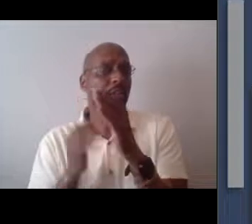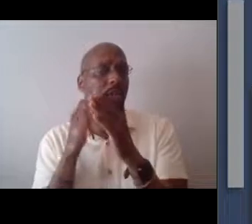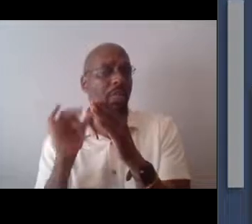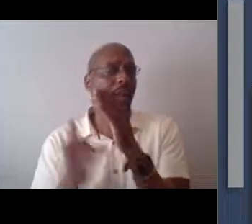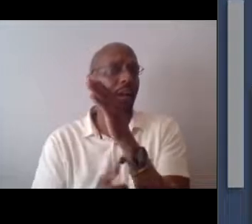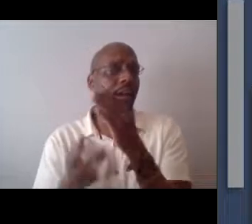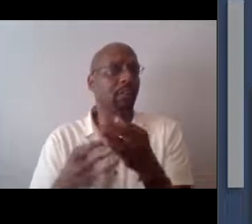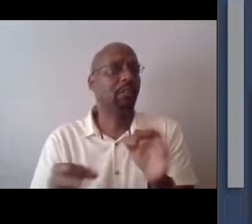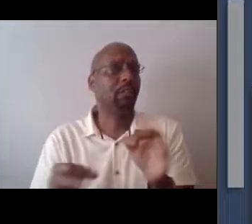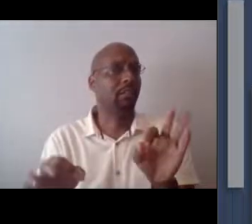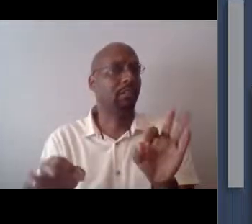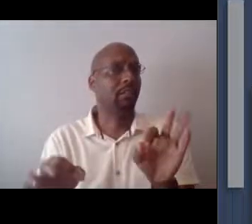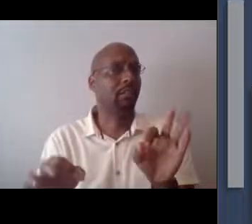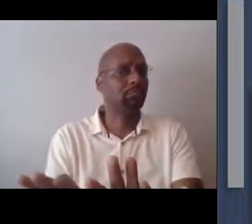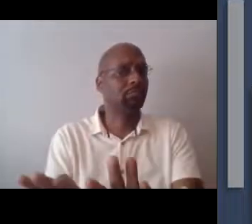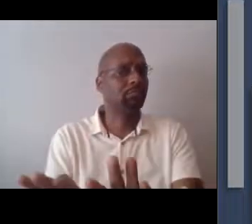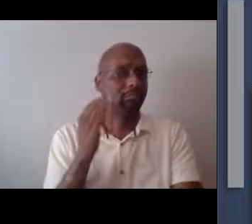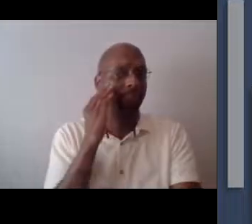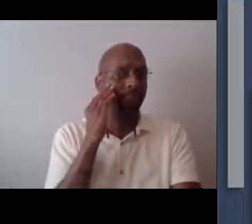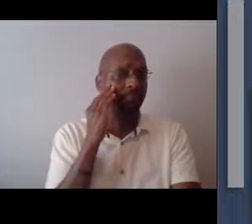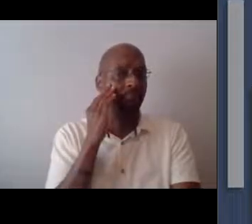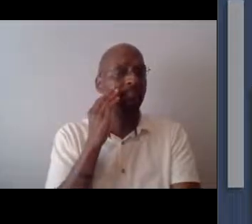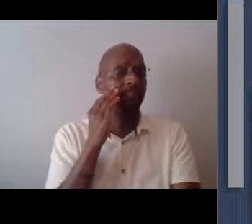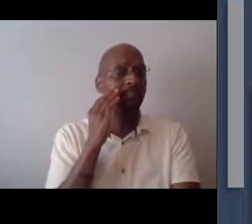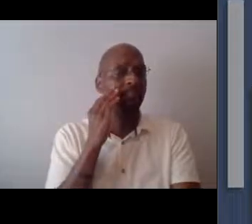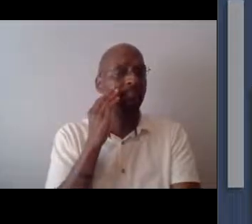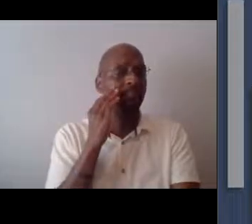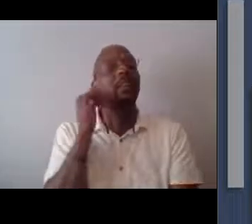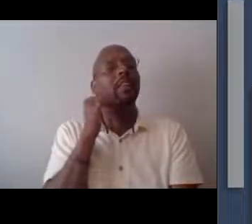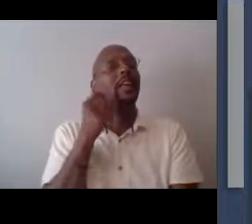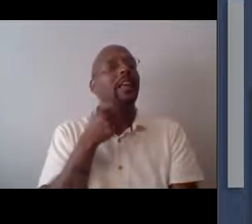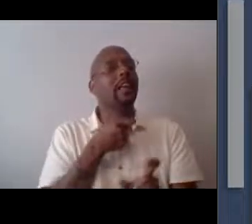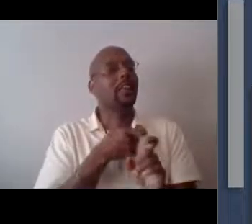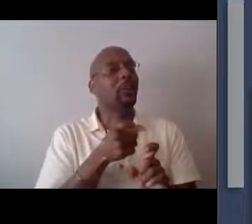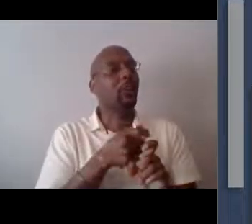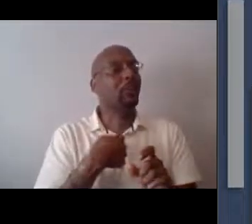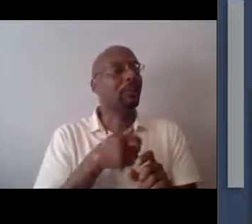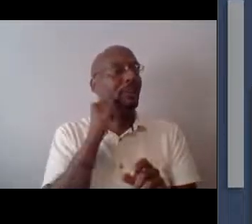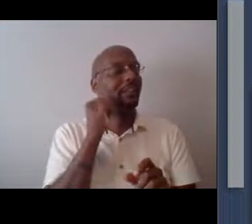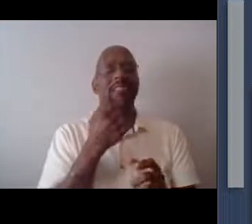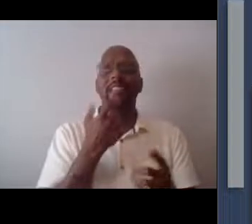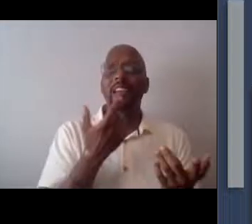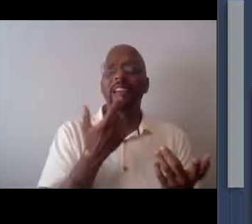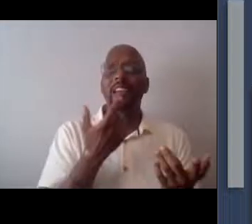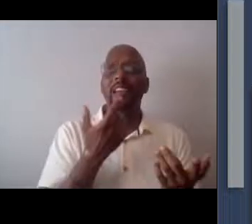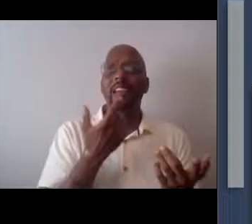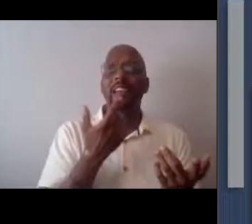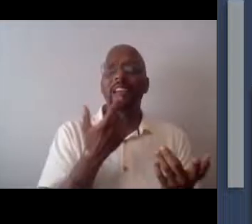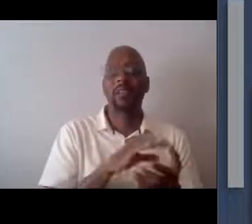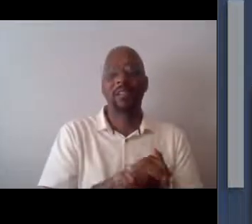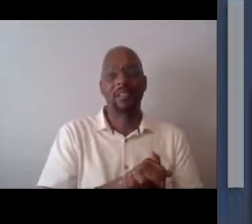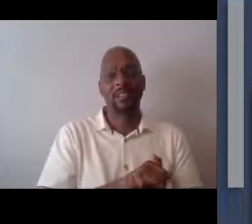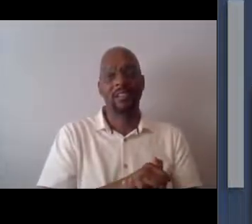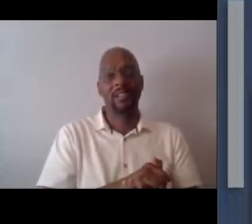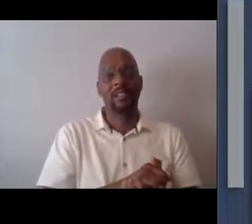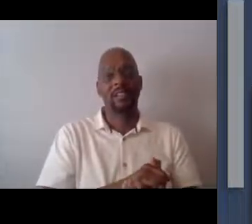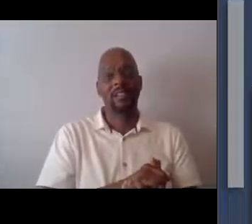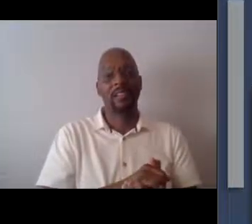They were making fun of me yesterday in regards to bingo. As I always like to say, one size doesn't fit all, right? I'm now saying